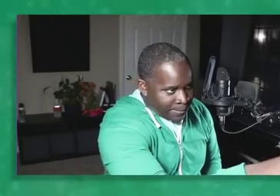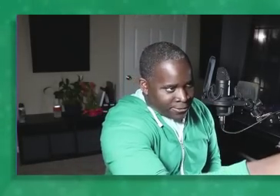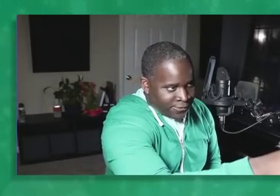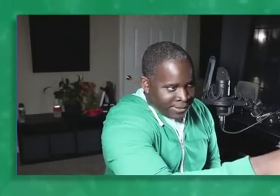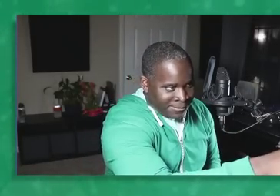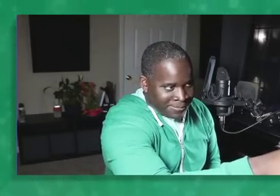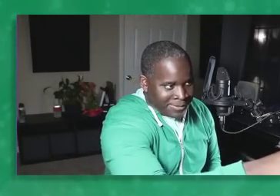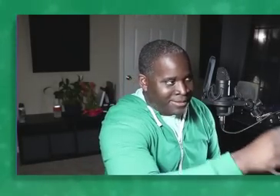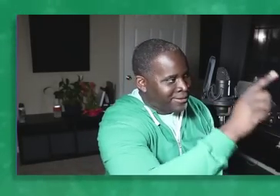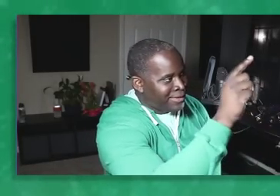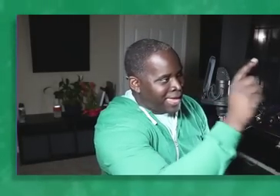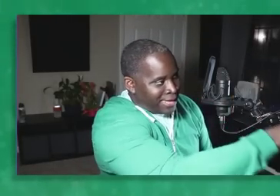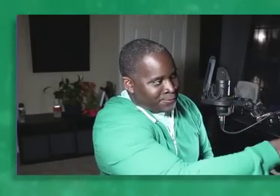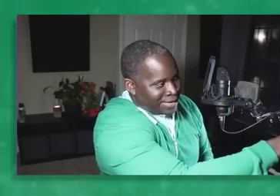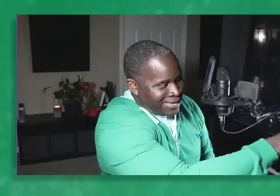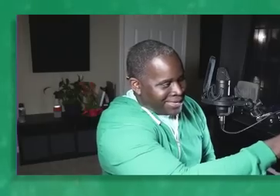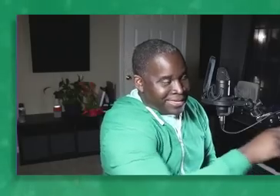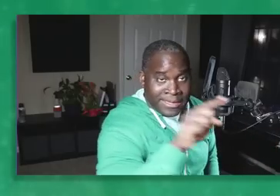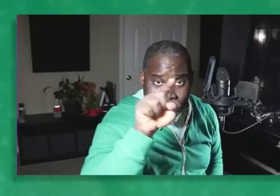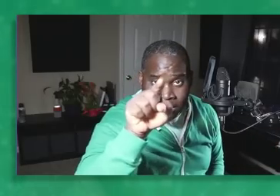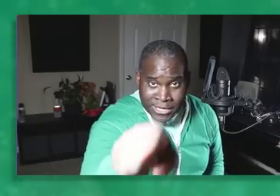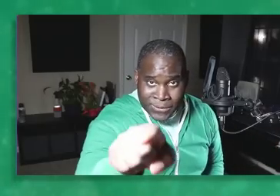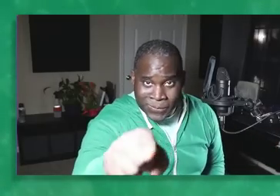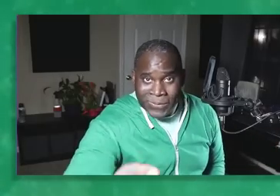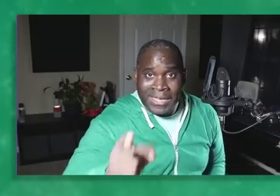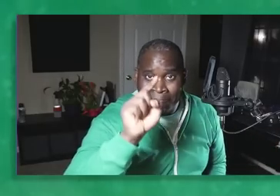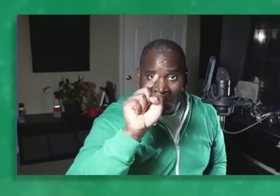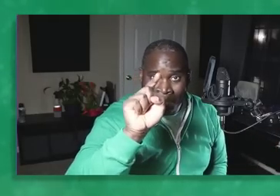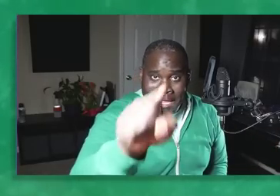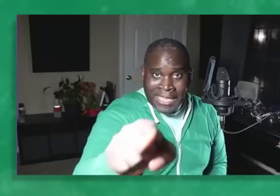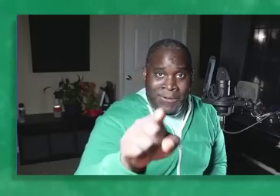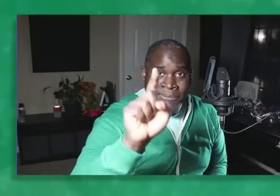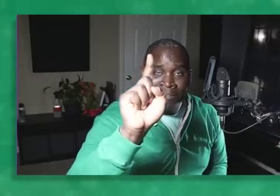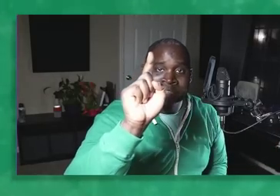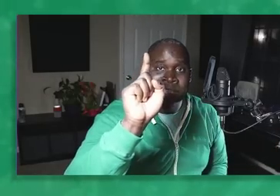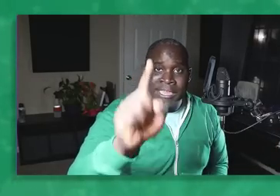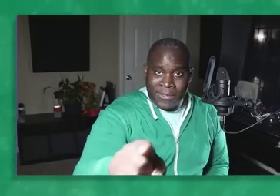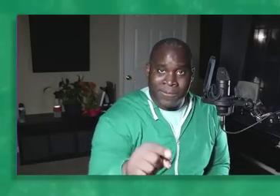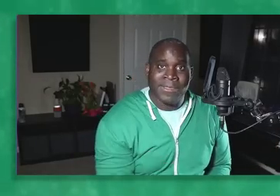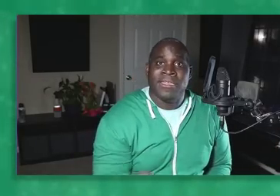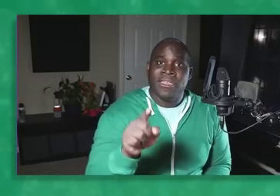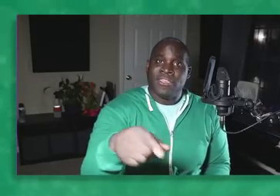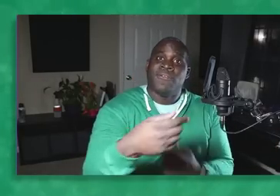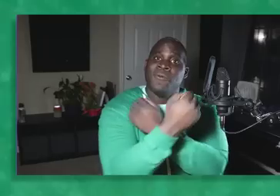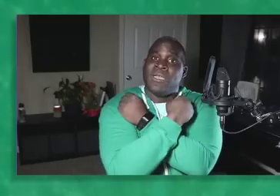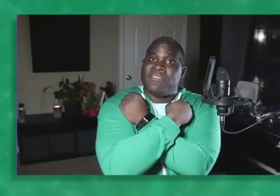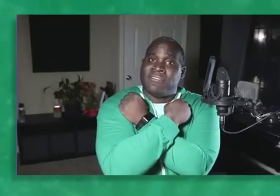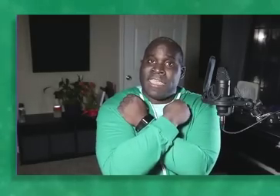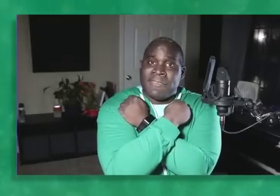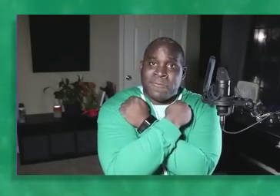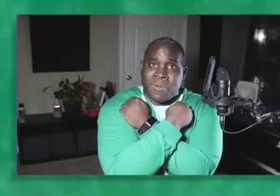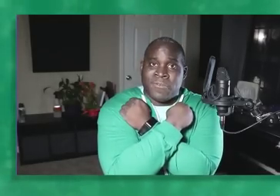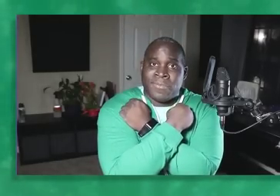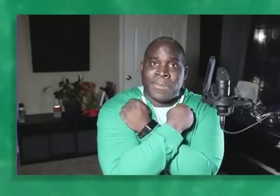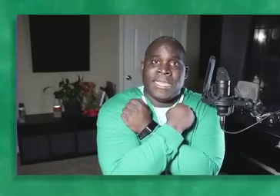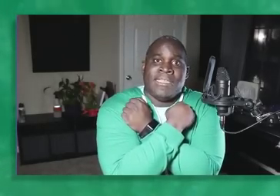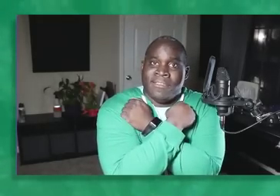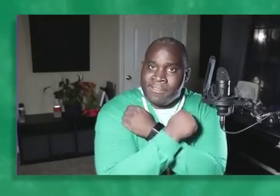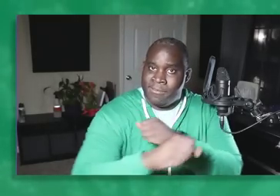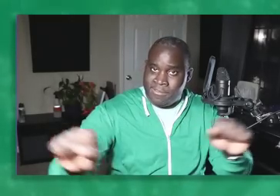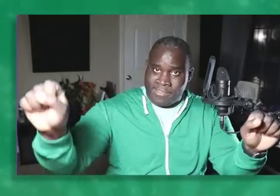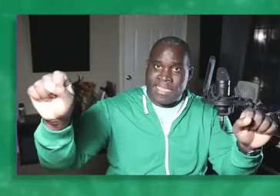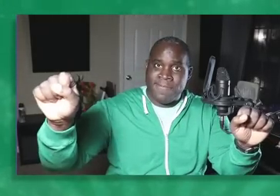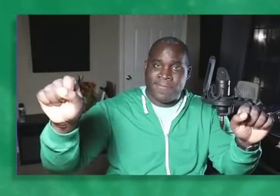You, that person. Henry, but you. If I'm pointing at you, I'm saying you. You, safe, remember from the